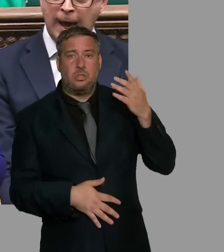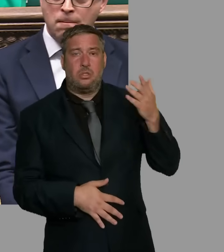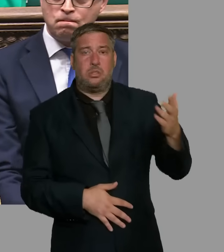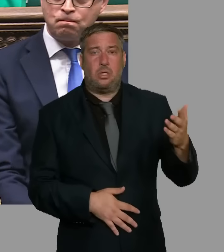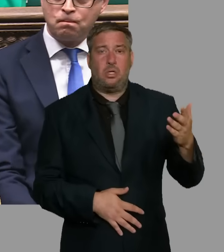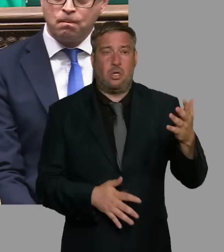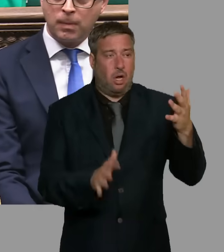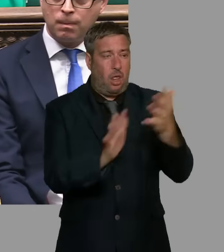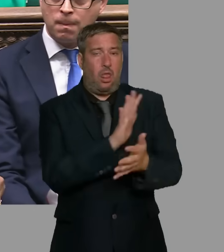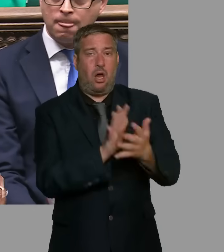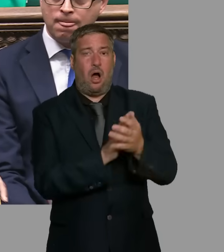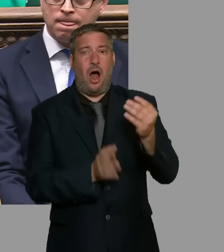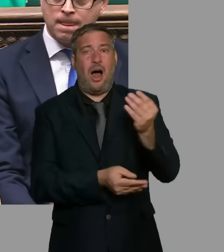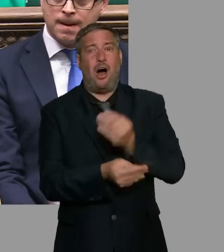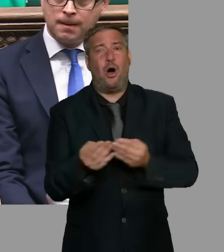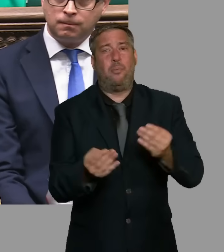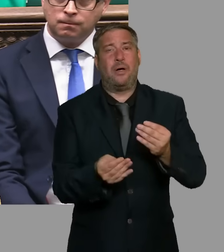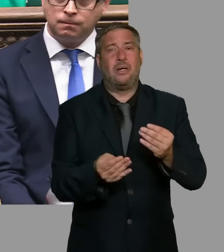the unions.